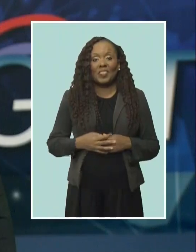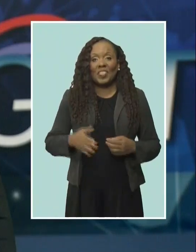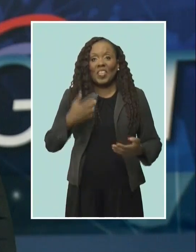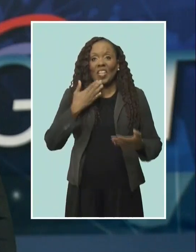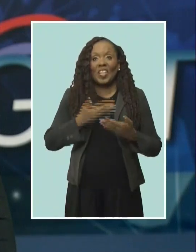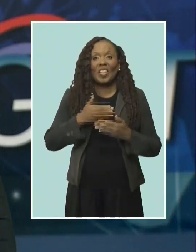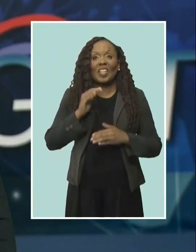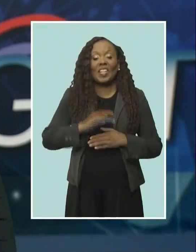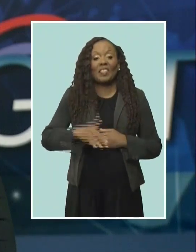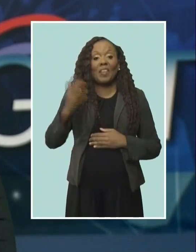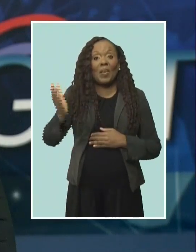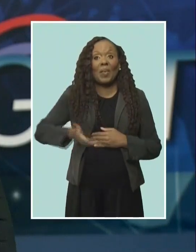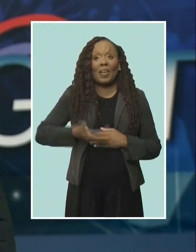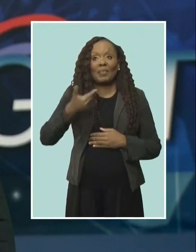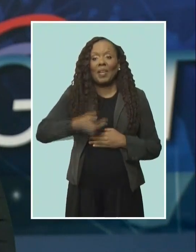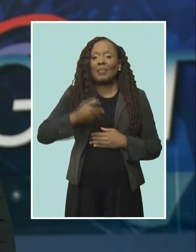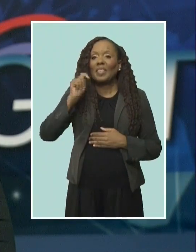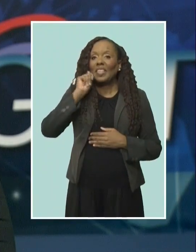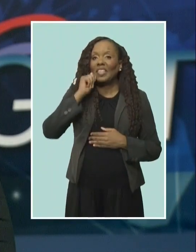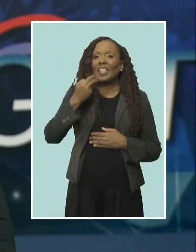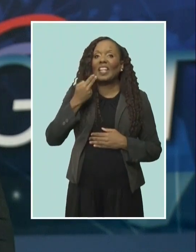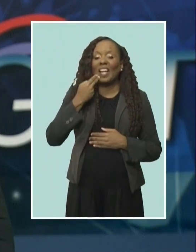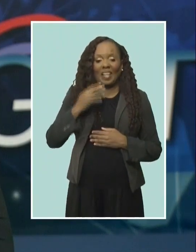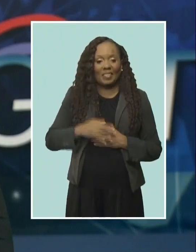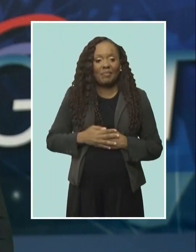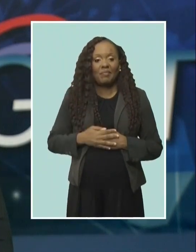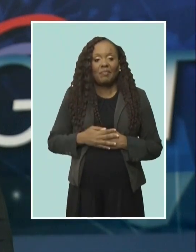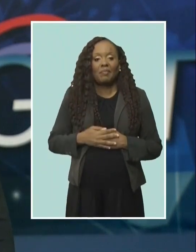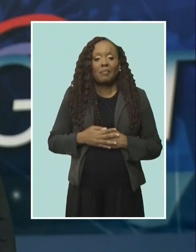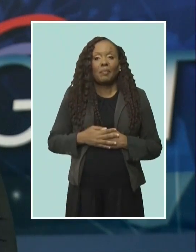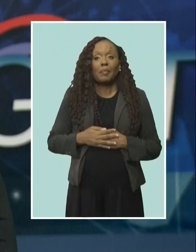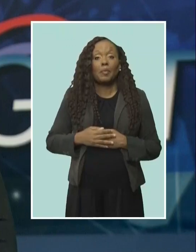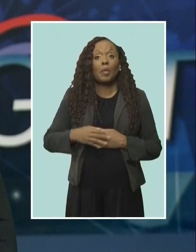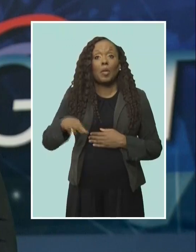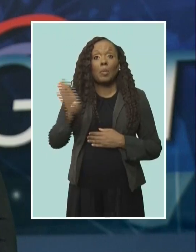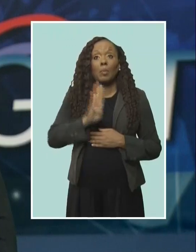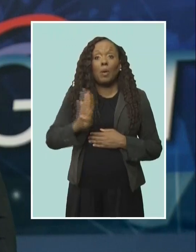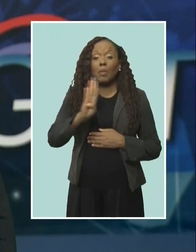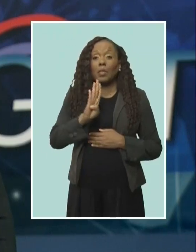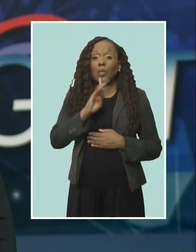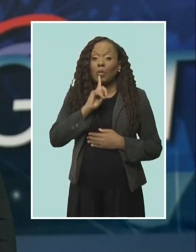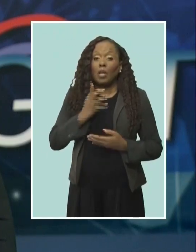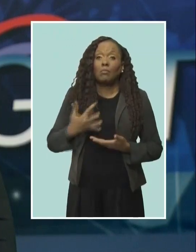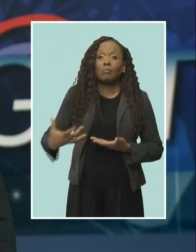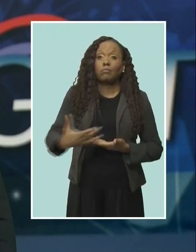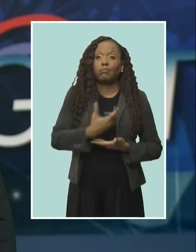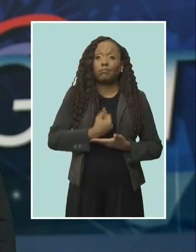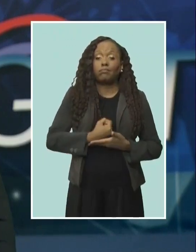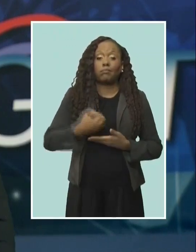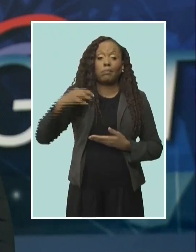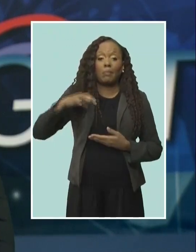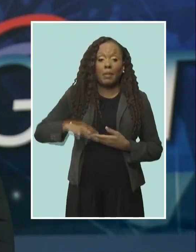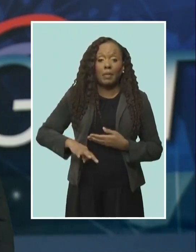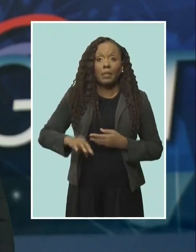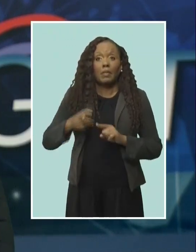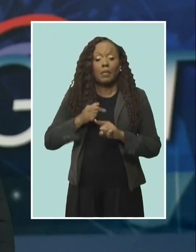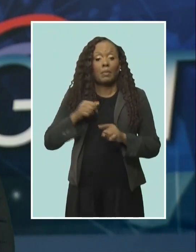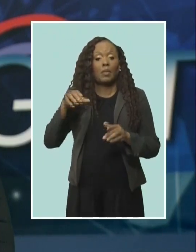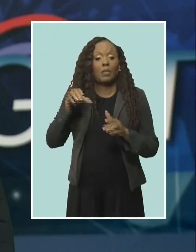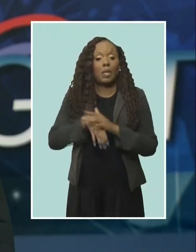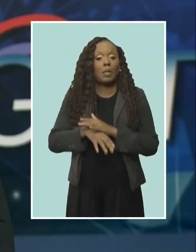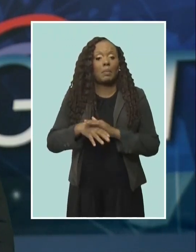Evening to you and welcome. I'm Tisha Hines with the details to the news. Barbados is reaping the benefits of the Criminal